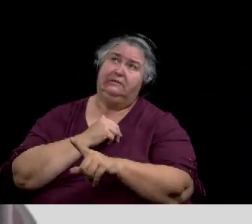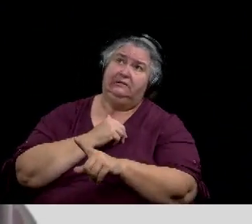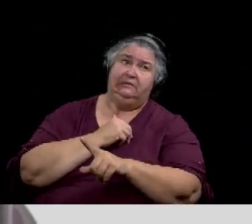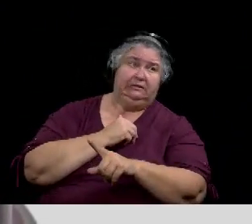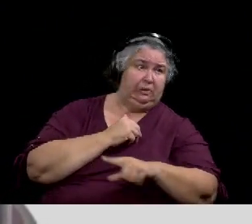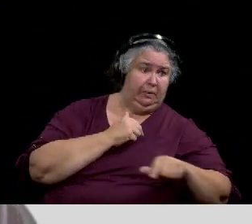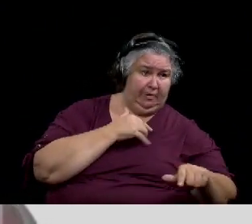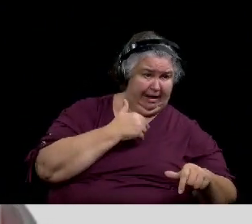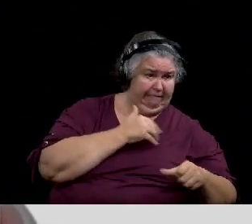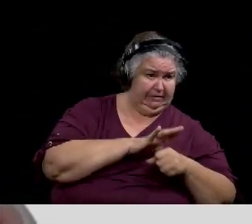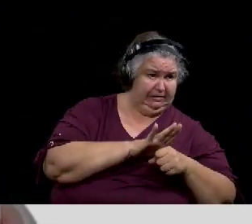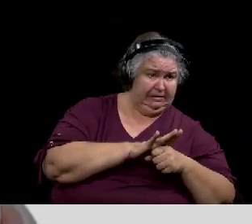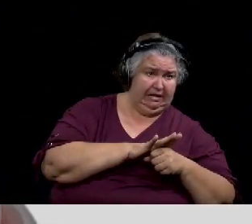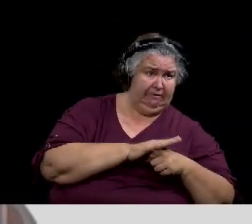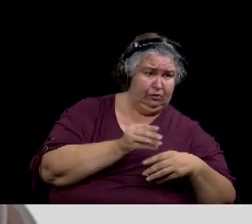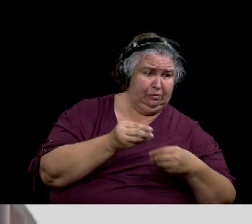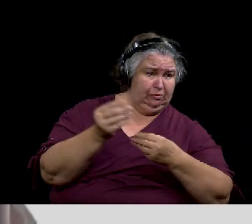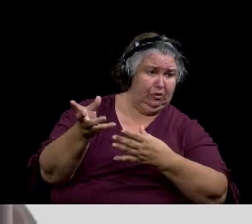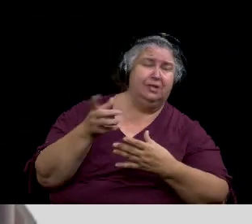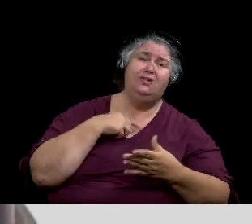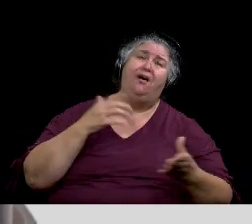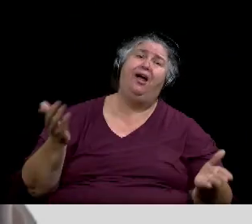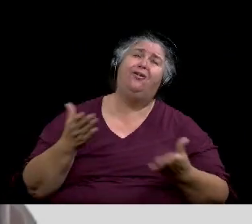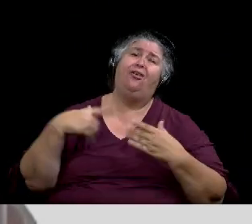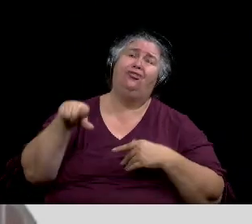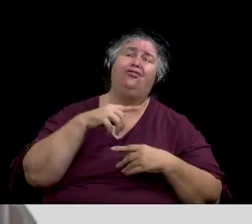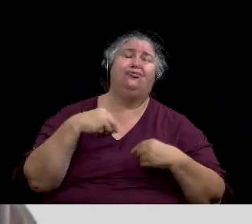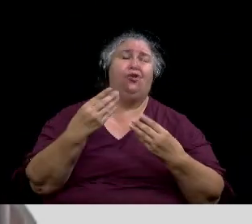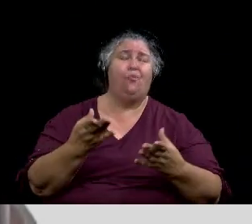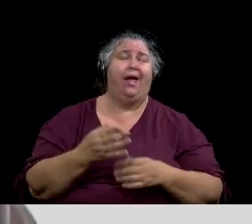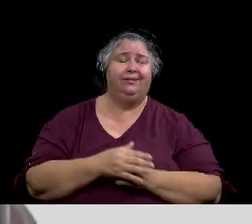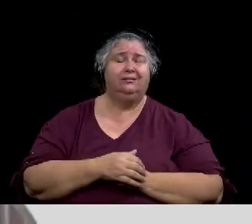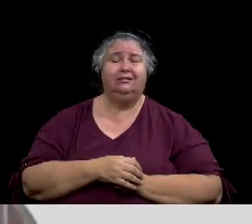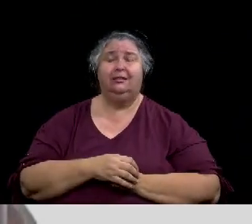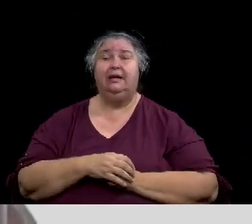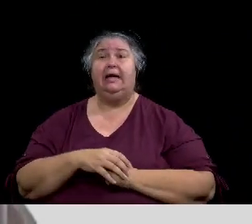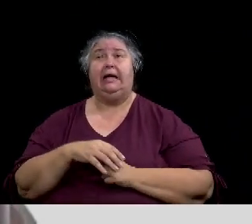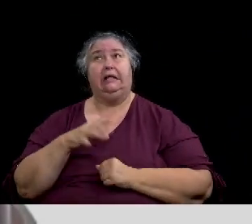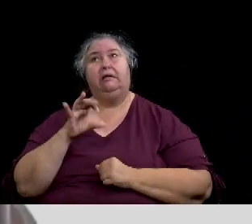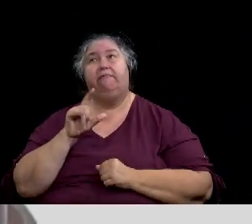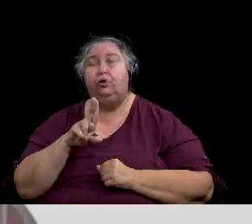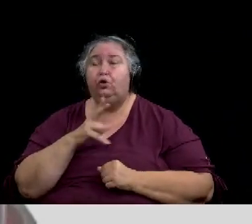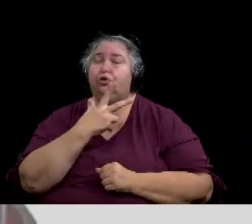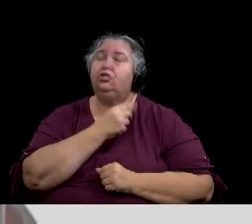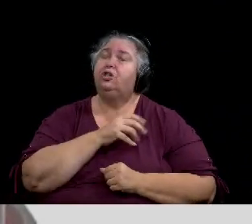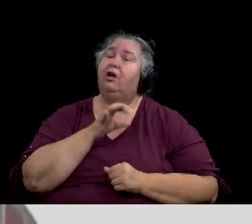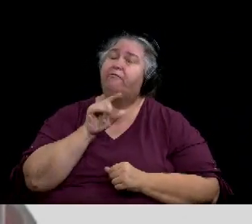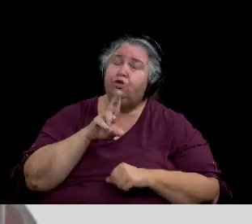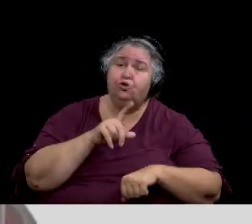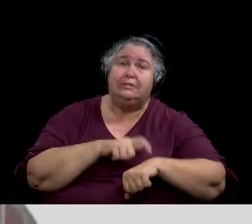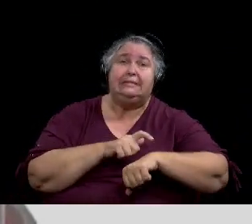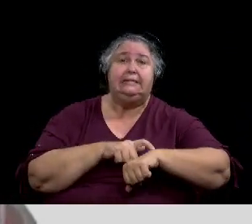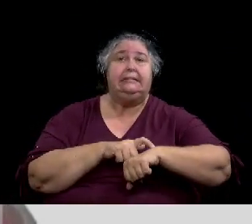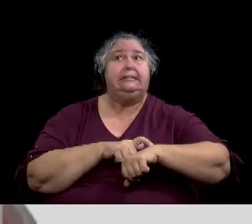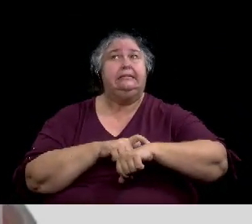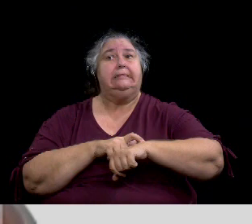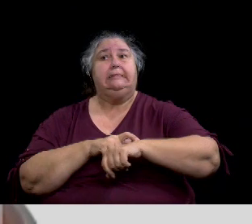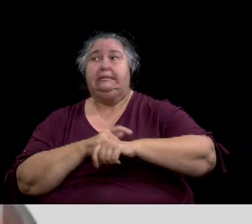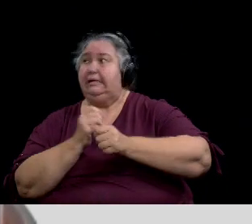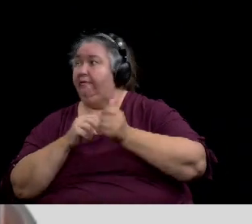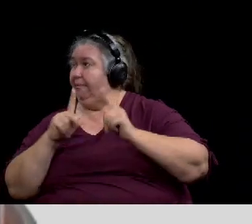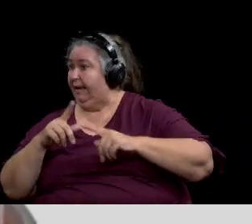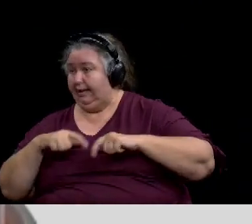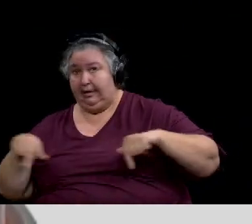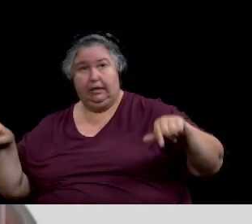encourage people to donate. And then lastly, again, flu shot, flu season. Everyone on this panel